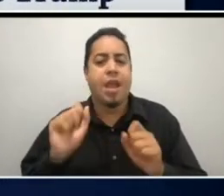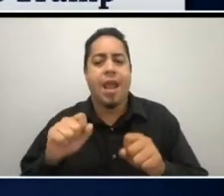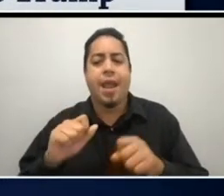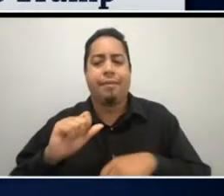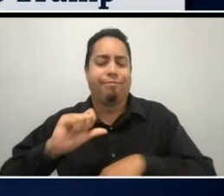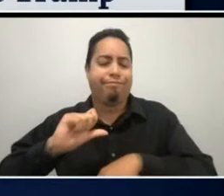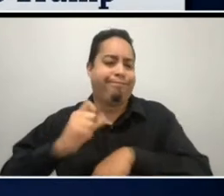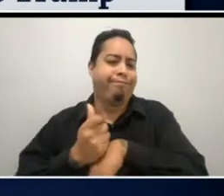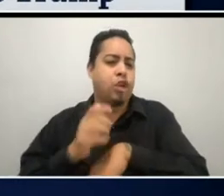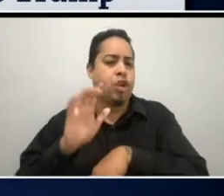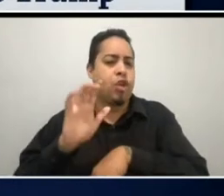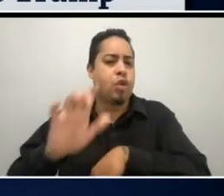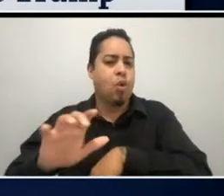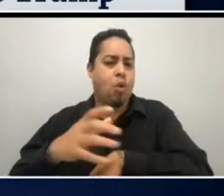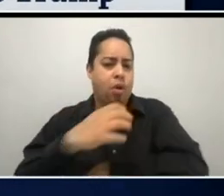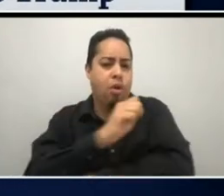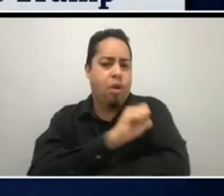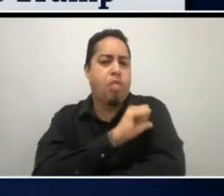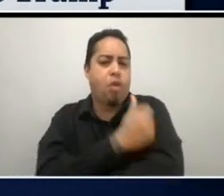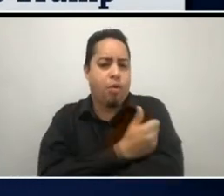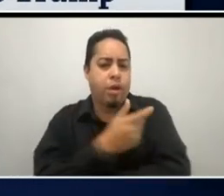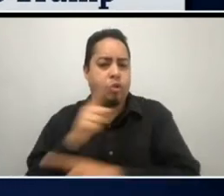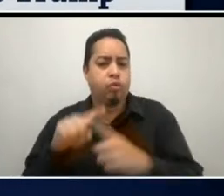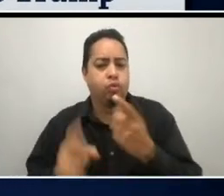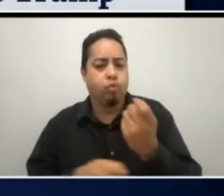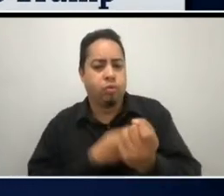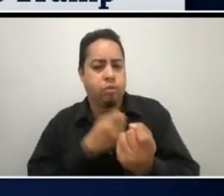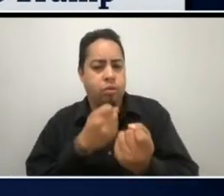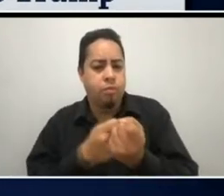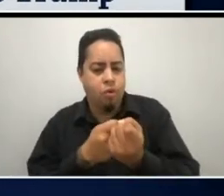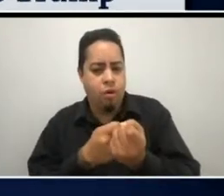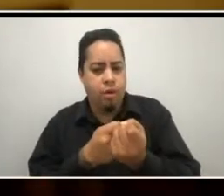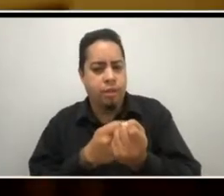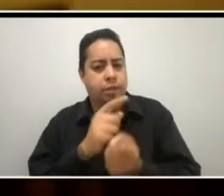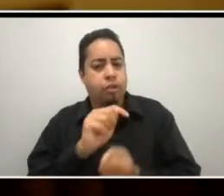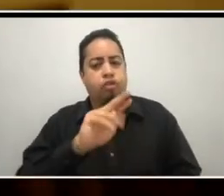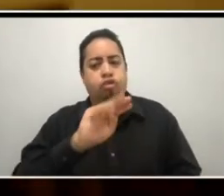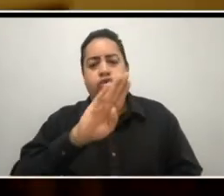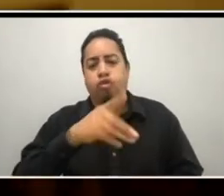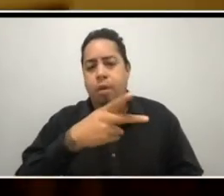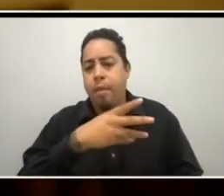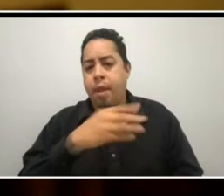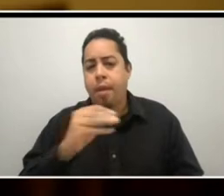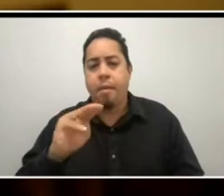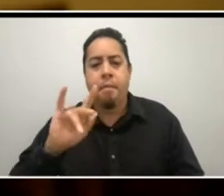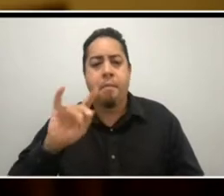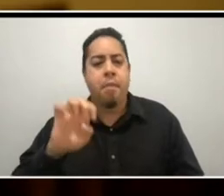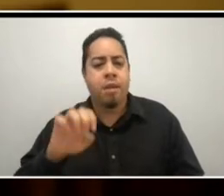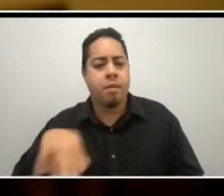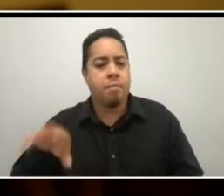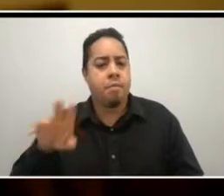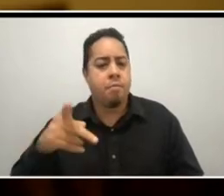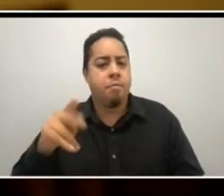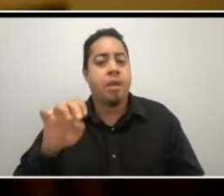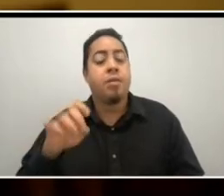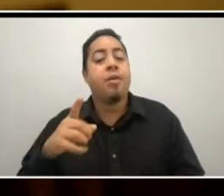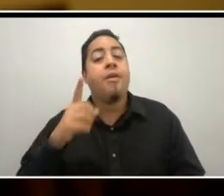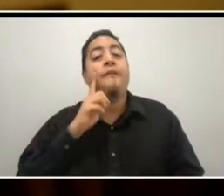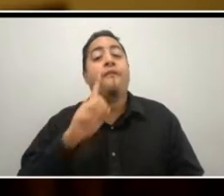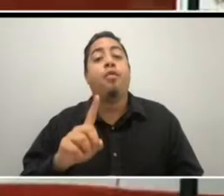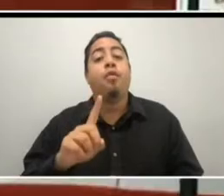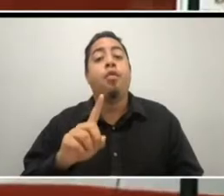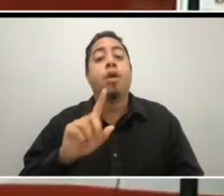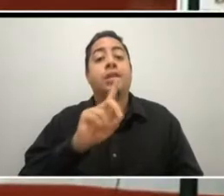of electors that will support President Trump and Vice President Pence. From President Trump's lawyers, and from Trump